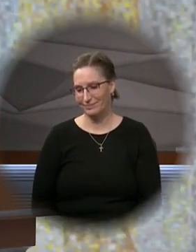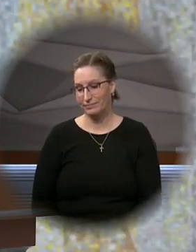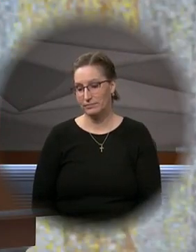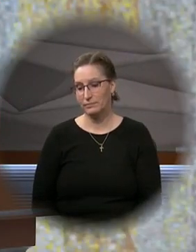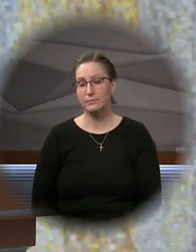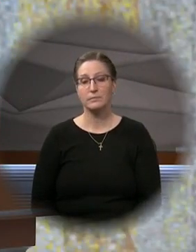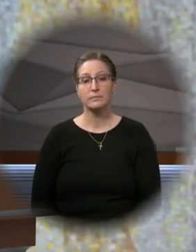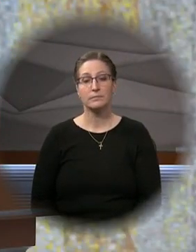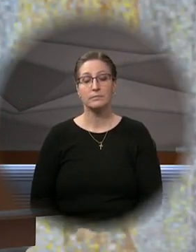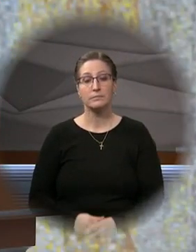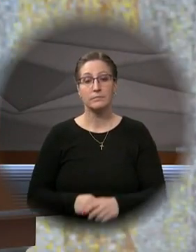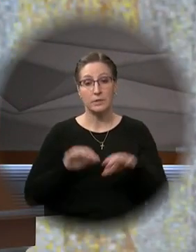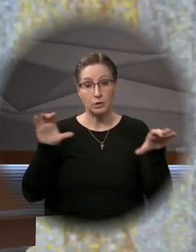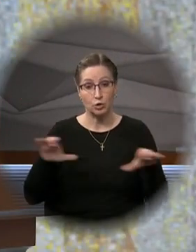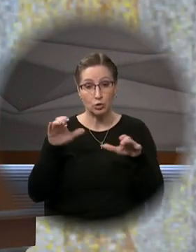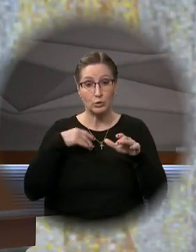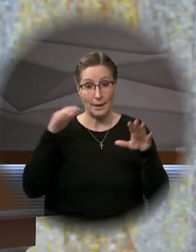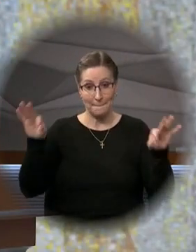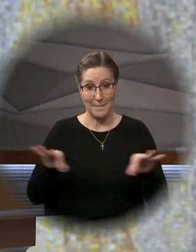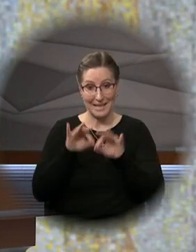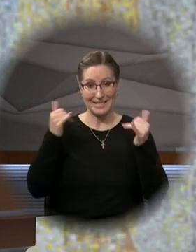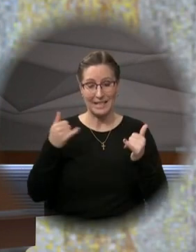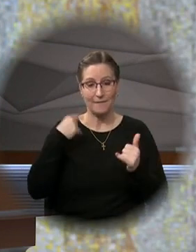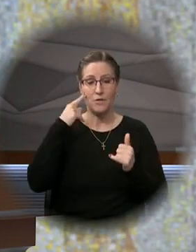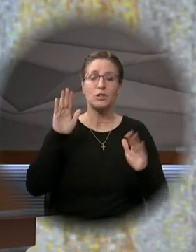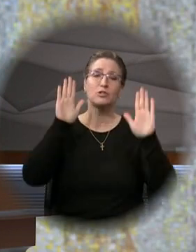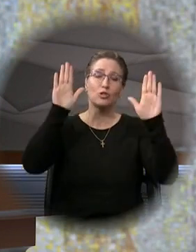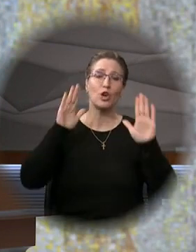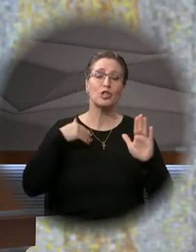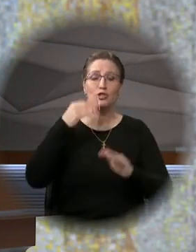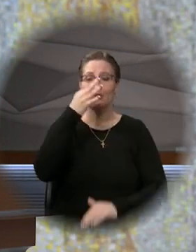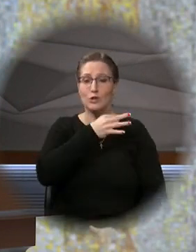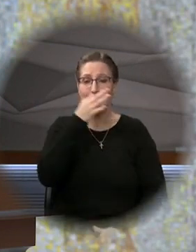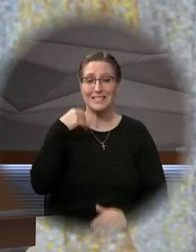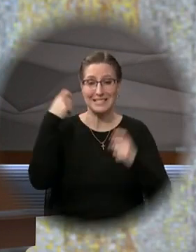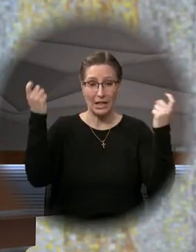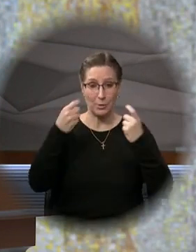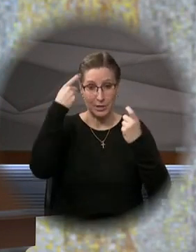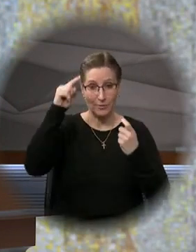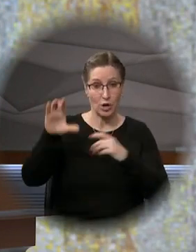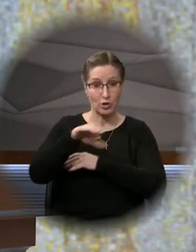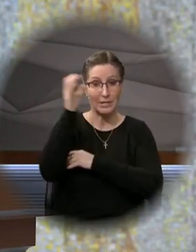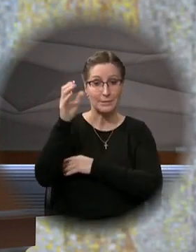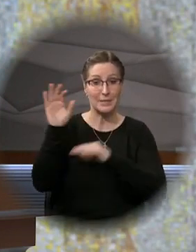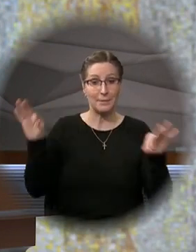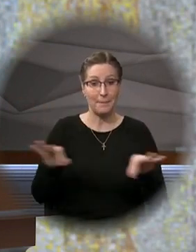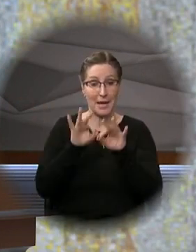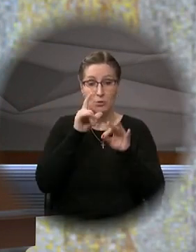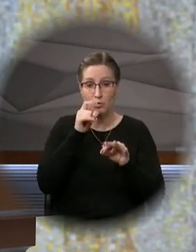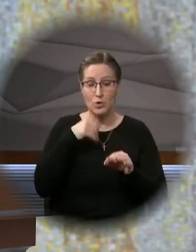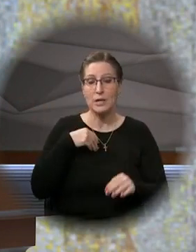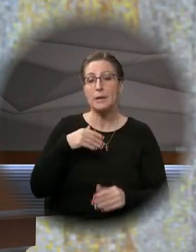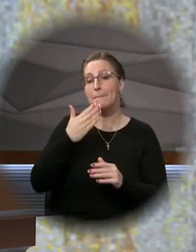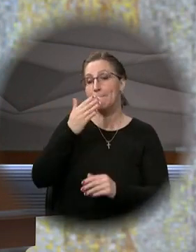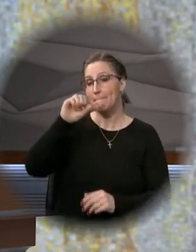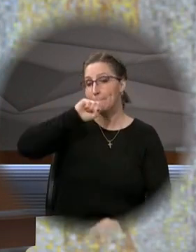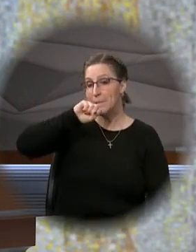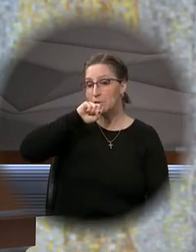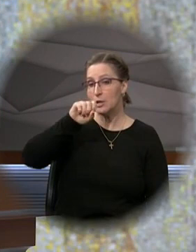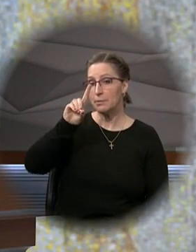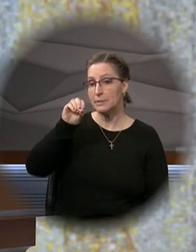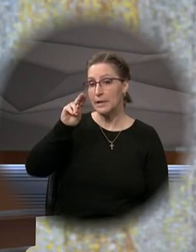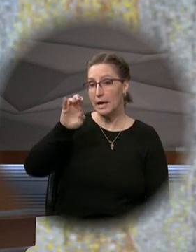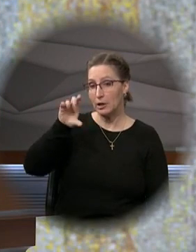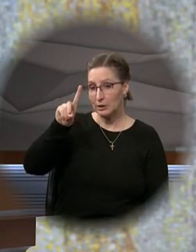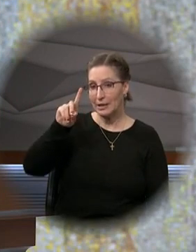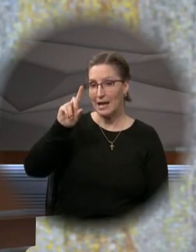Our presider for this joyous Eucharistic celebration of Christmas Mass was Bishop Donald Hind, the